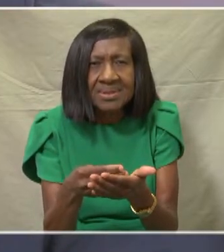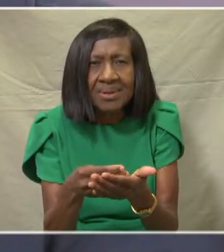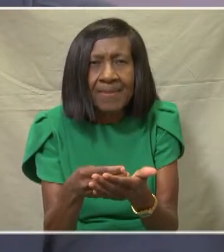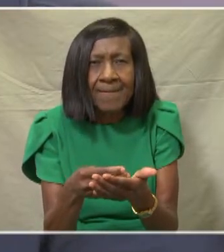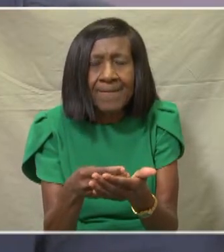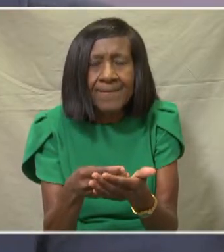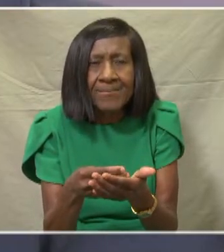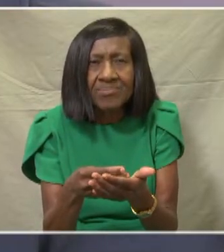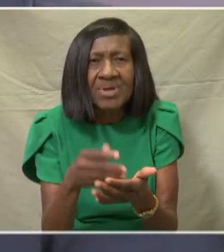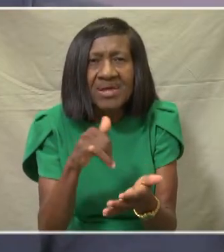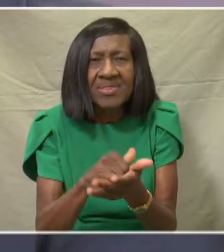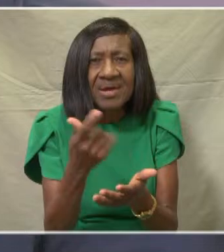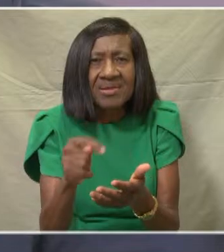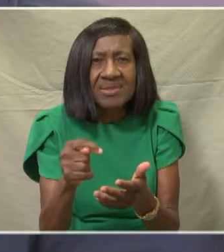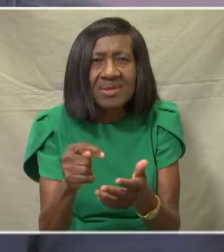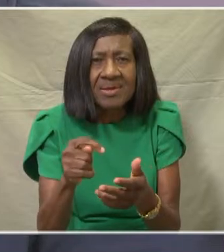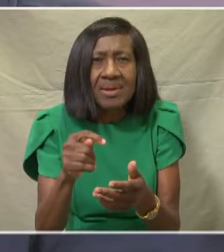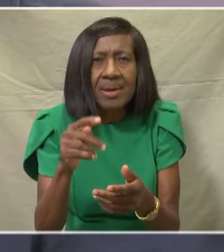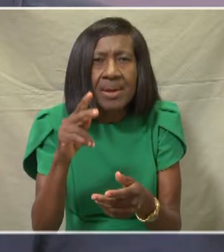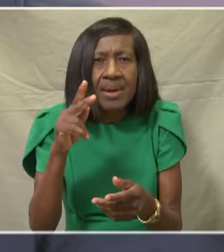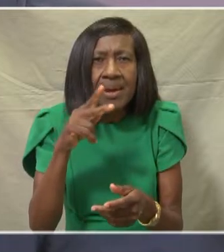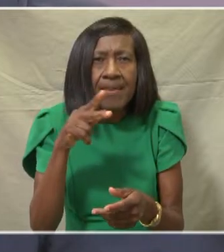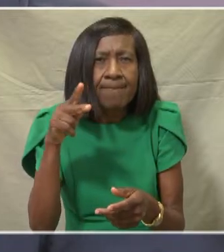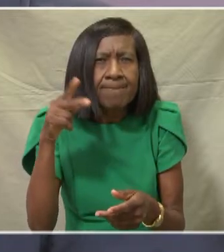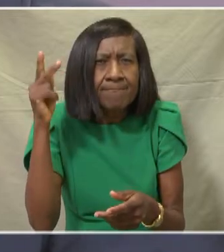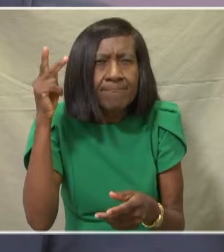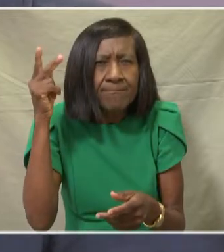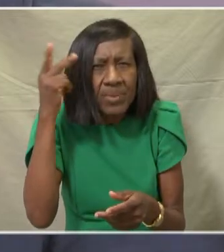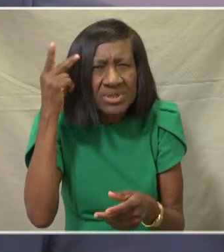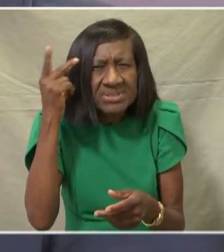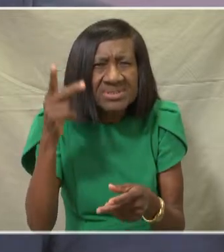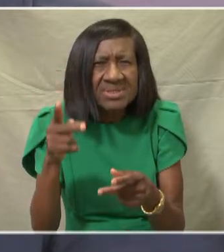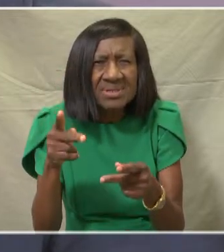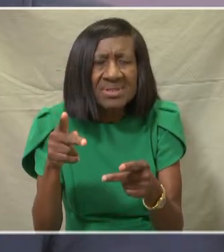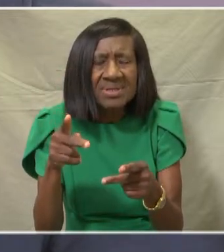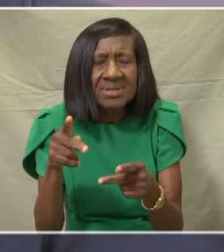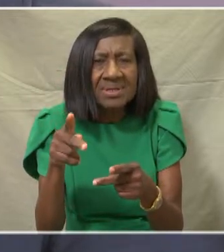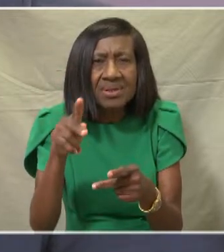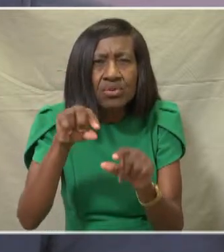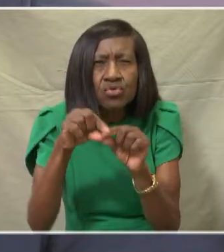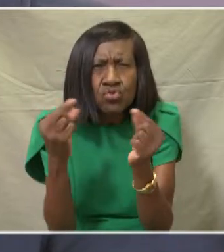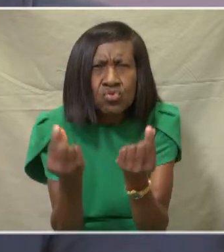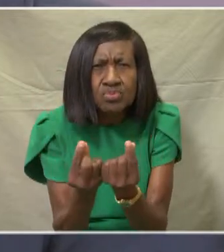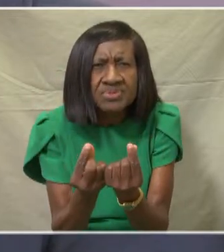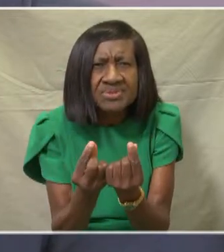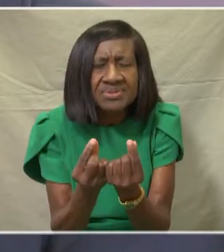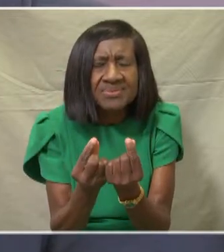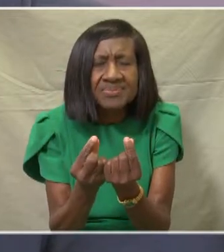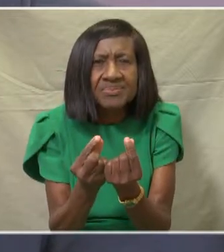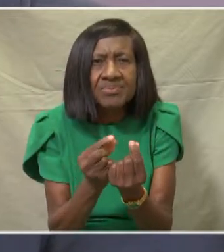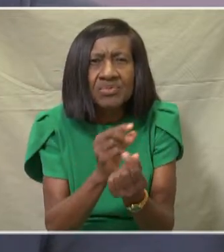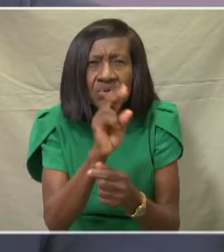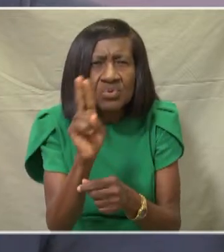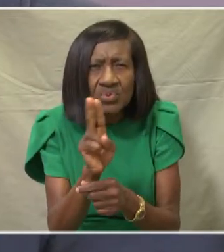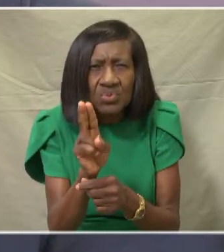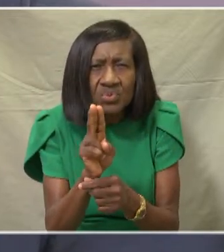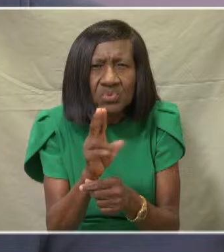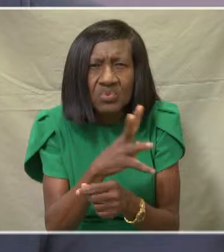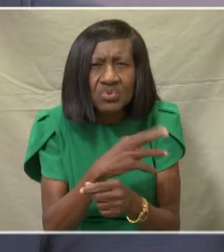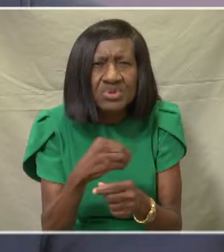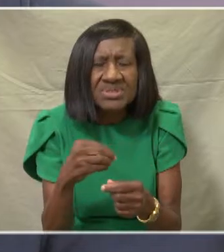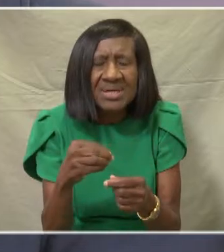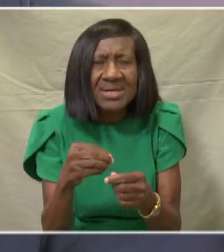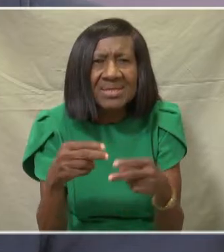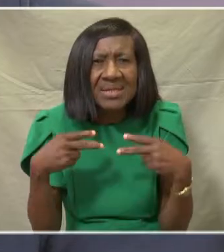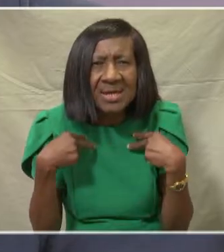in Cayman. Does the CPA find that in any way dispiriting, that perhaps you're not being needed or not being listened